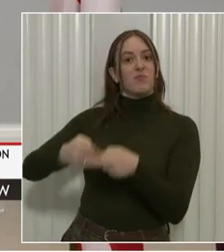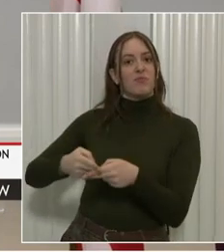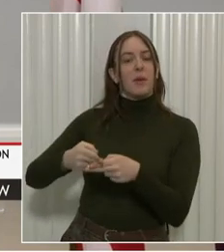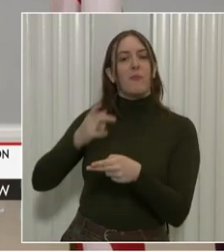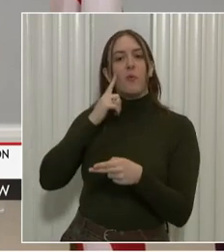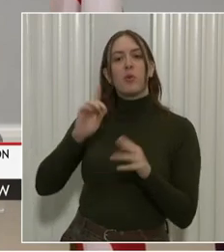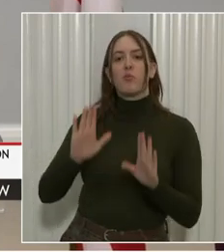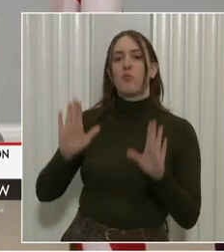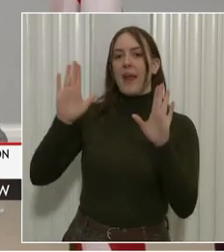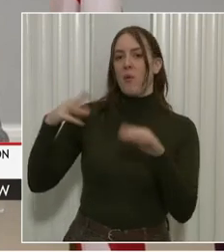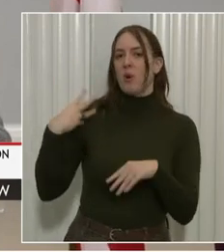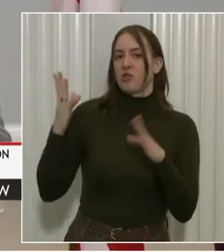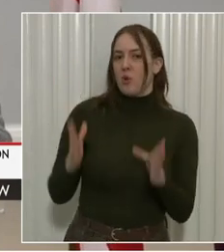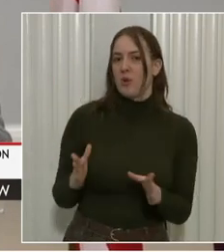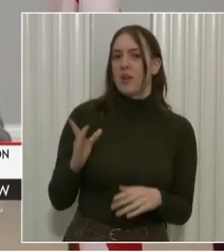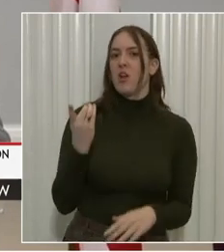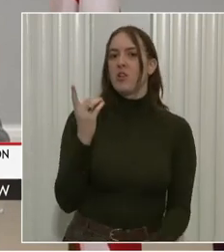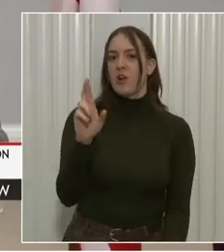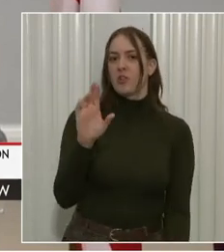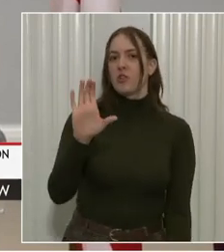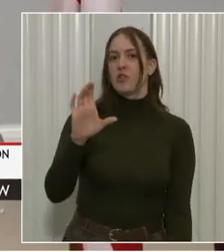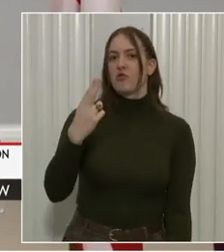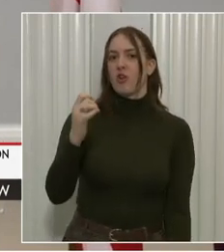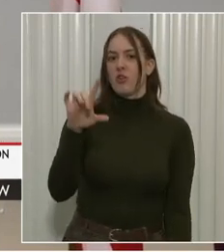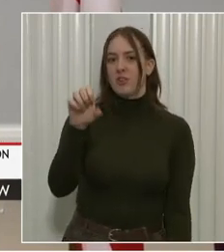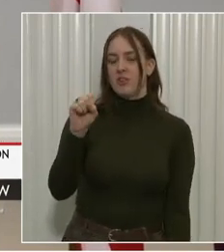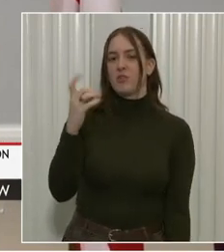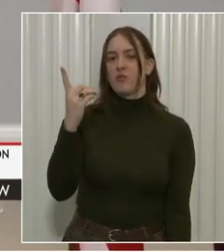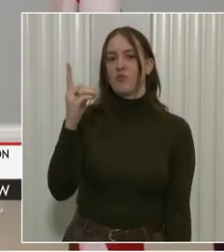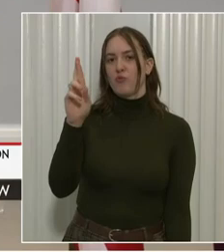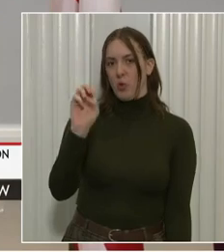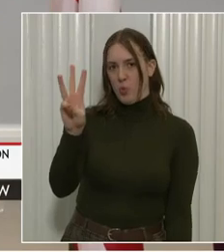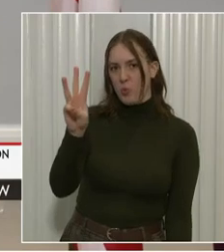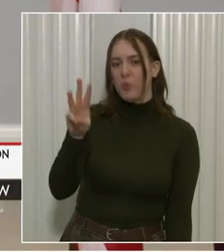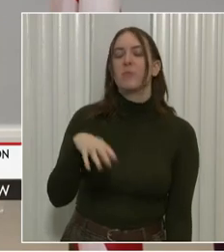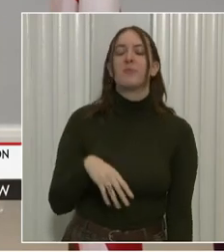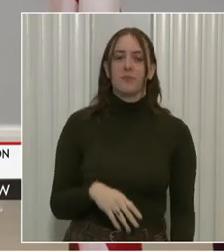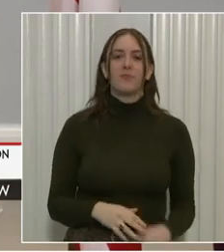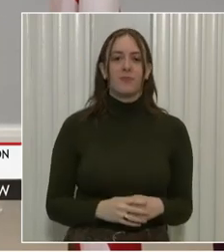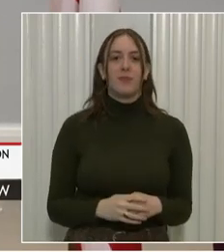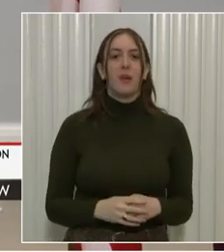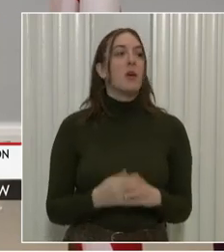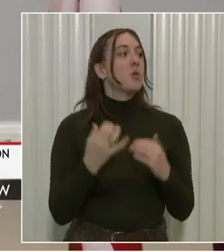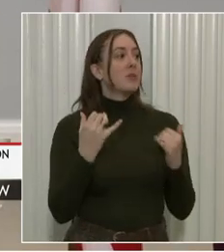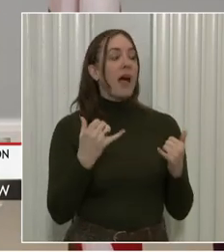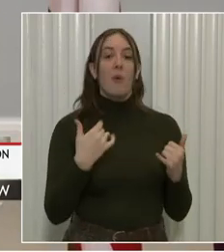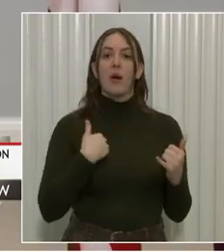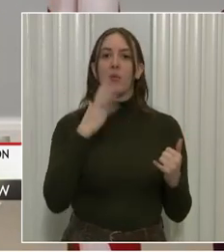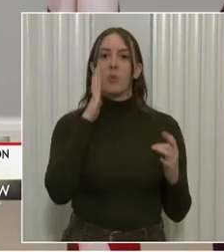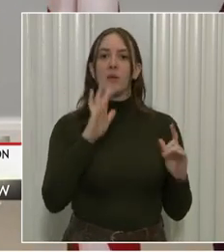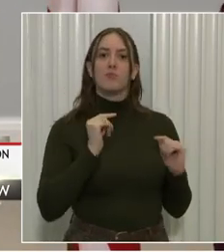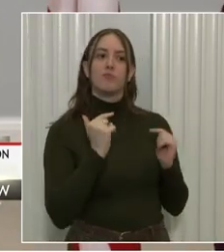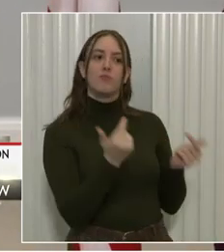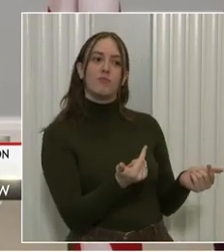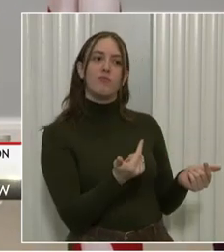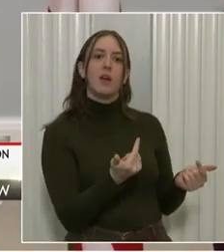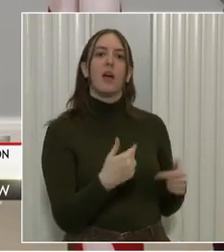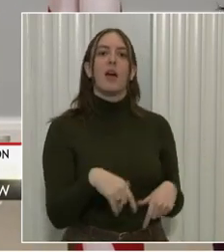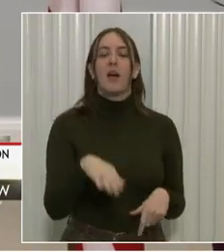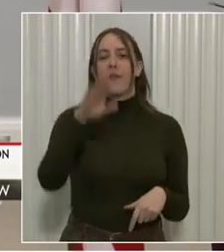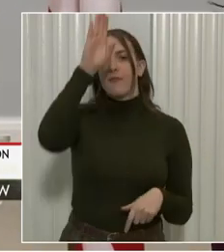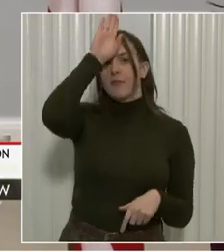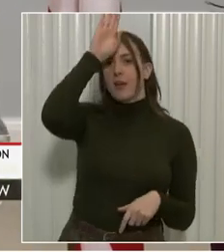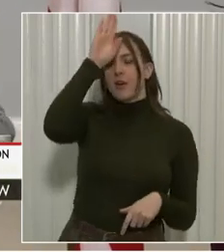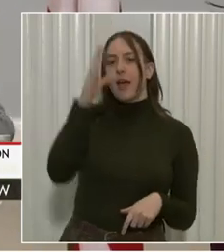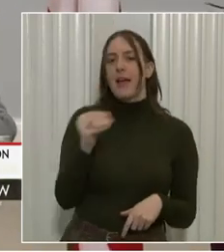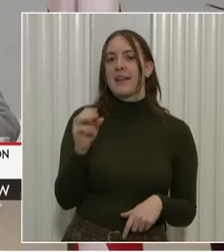Drew. So with that, I want to invite DC Fire and EMS Assistant Medical Director, Dr. David